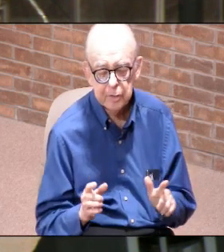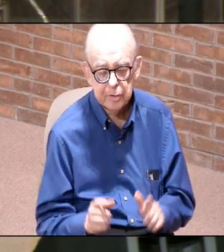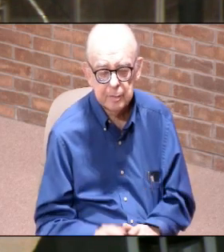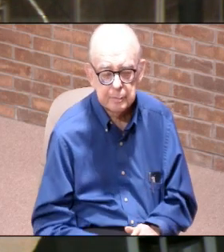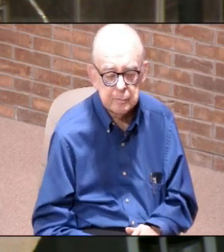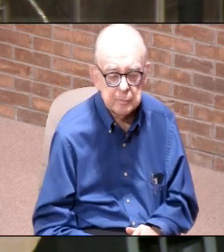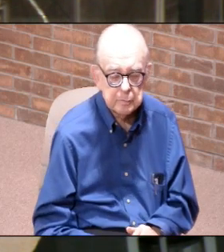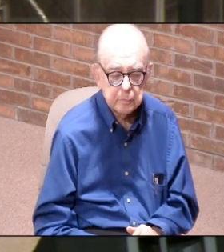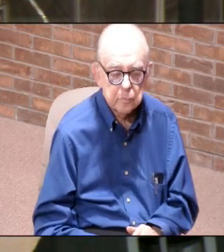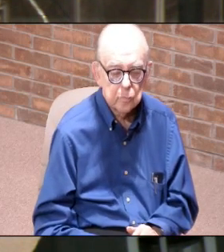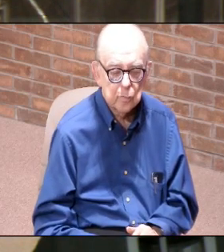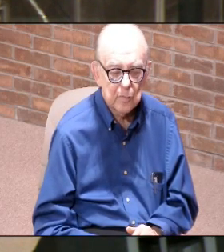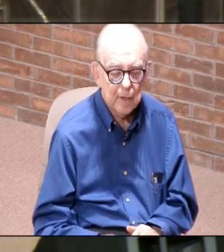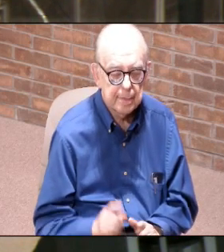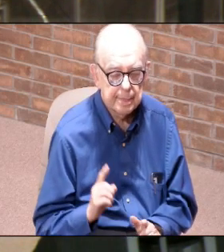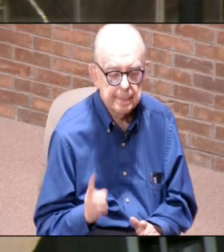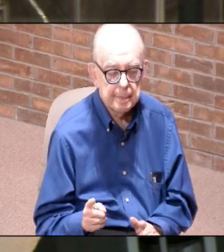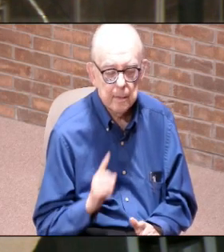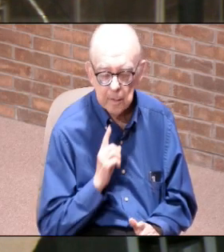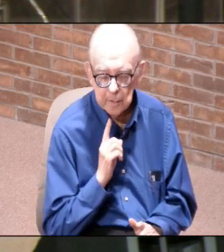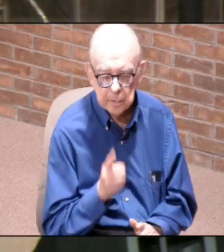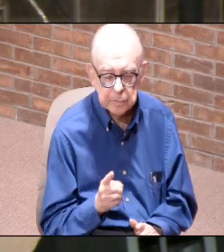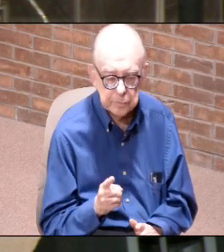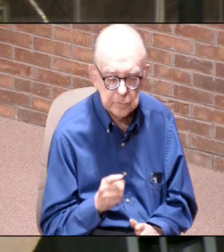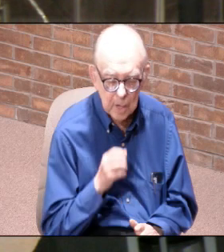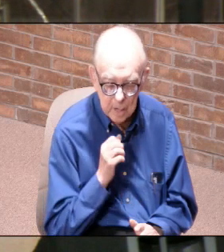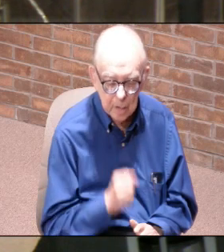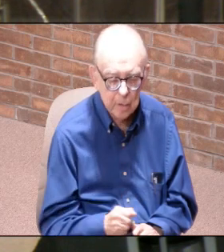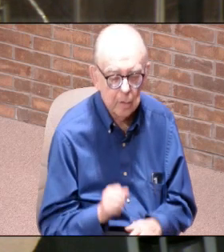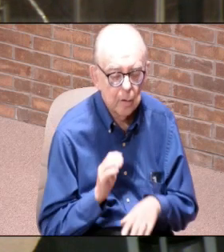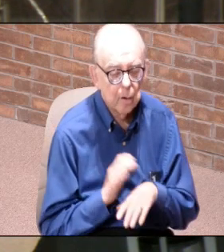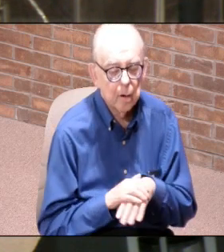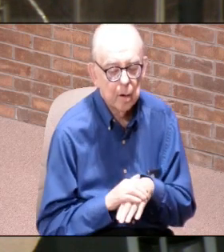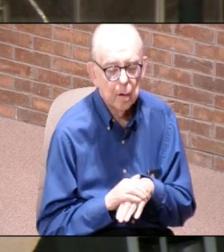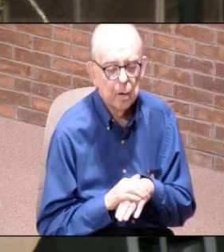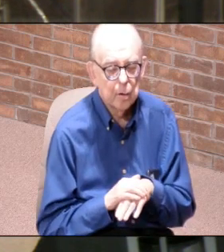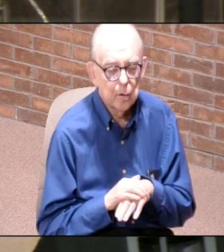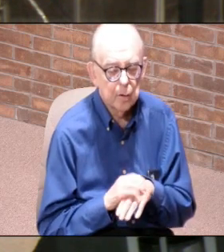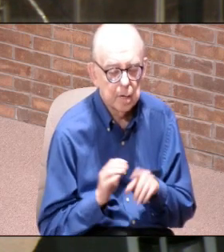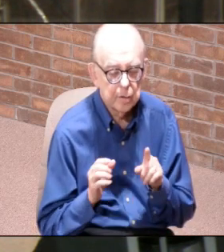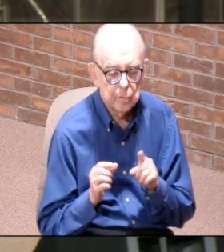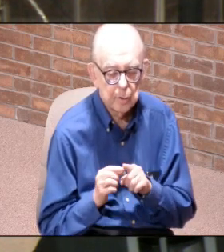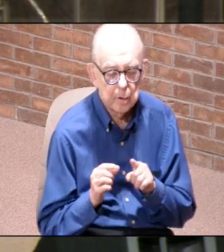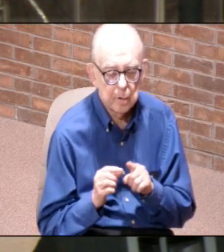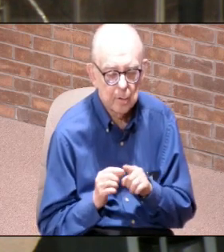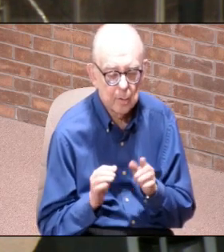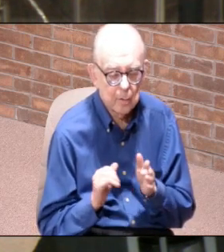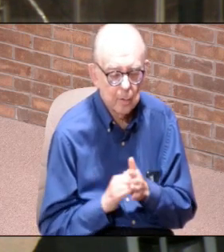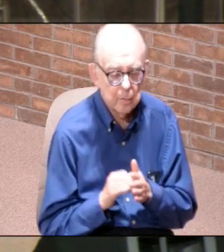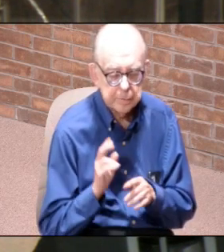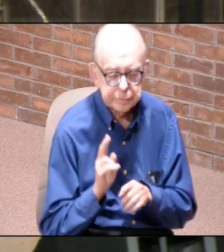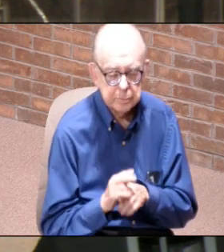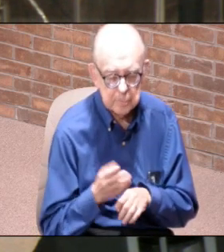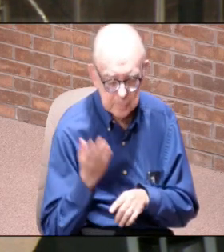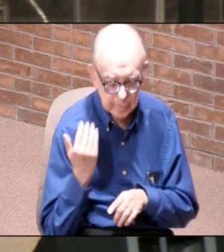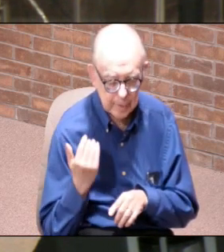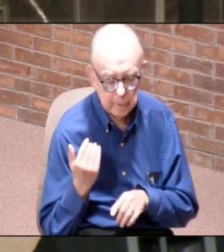okay? Because it's really an old English word that was